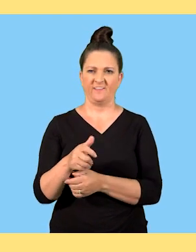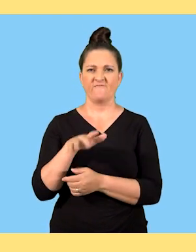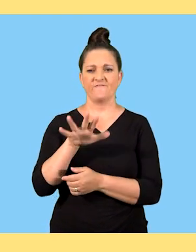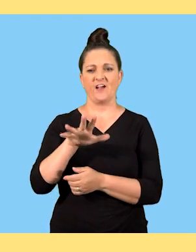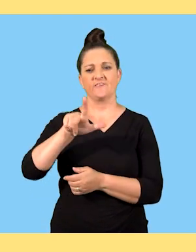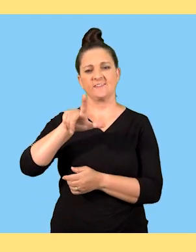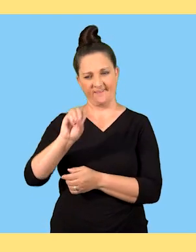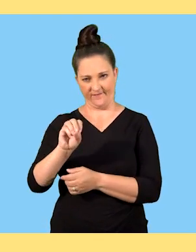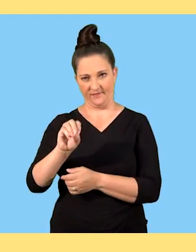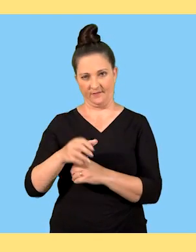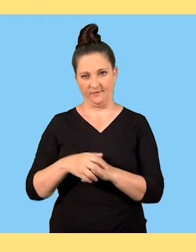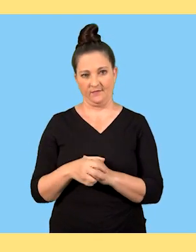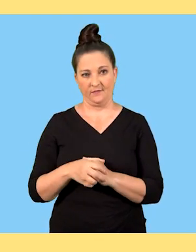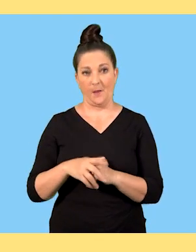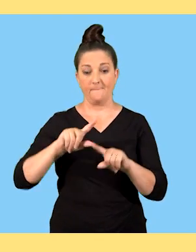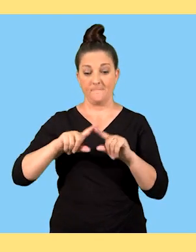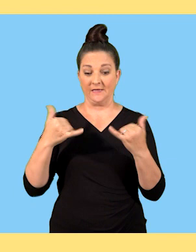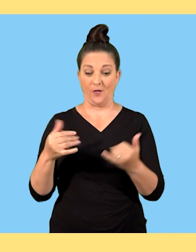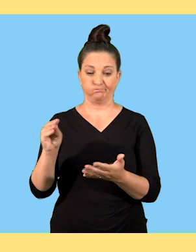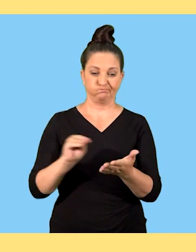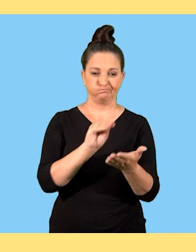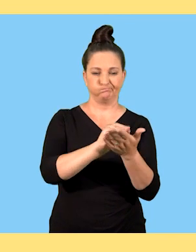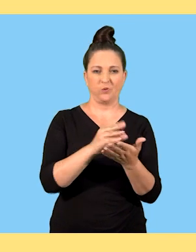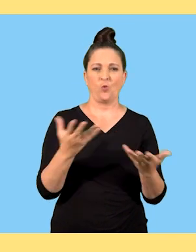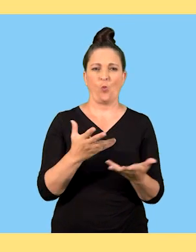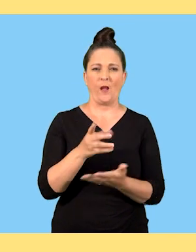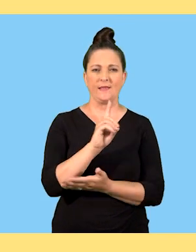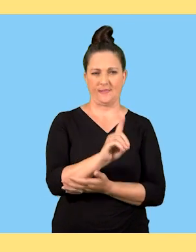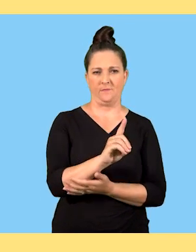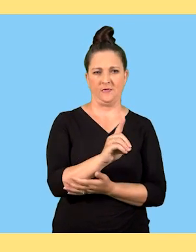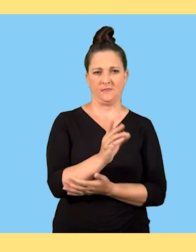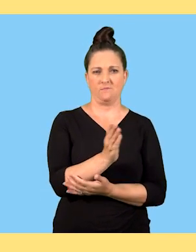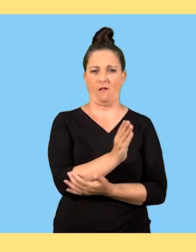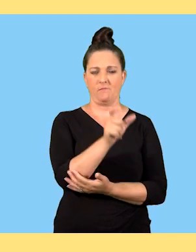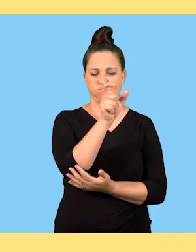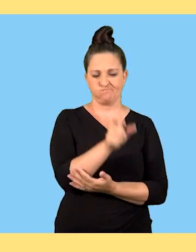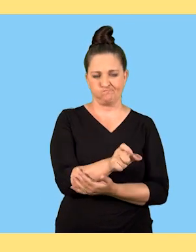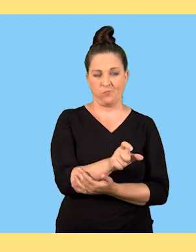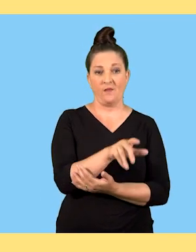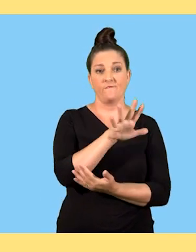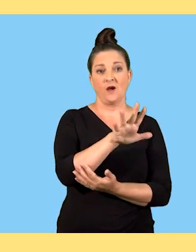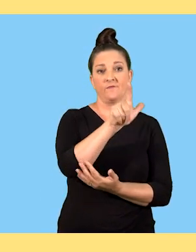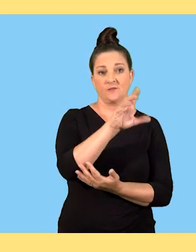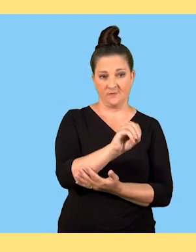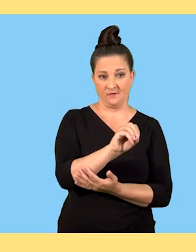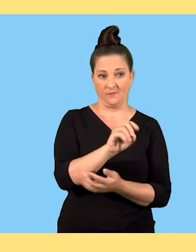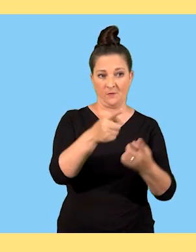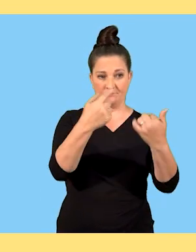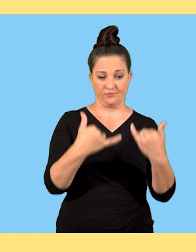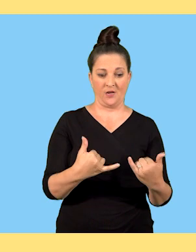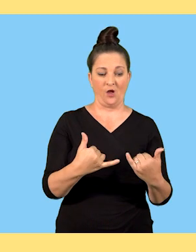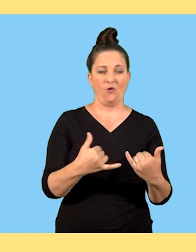is 570, and we bring it to the debit side, 570. When we come